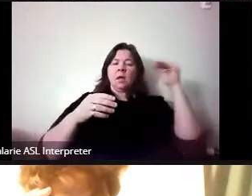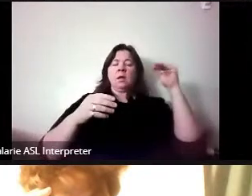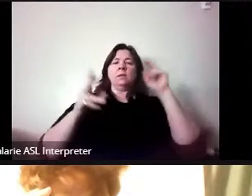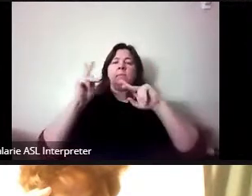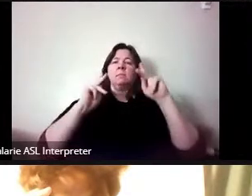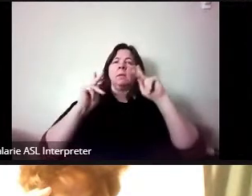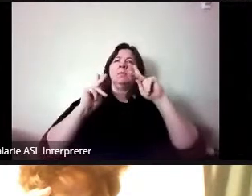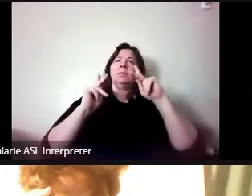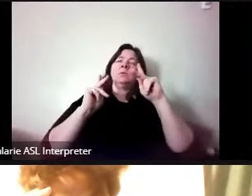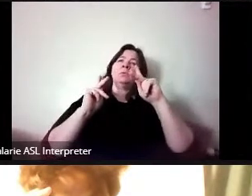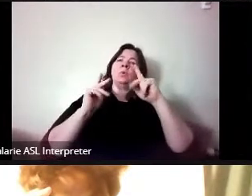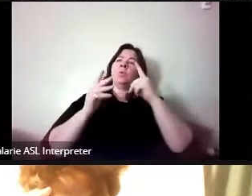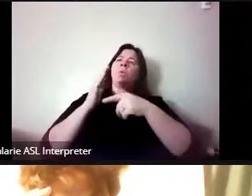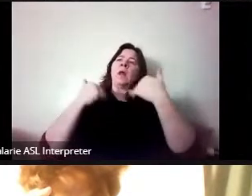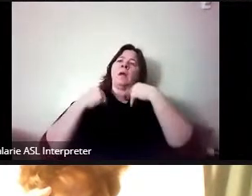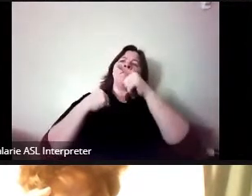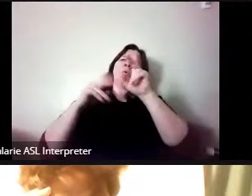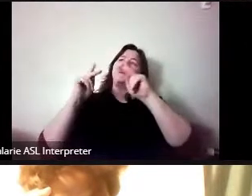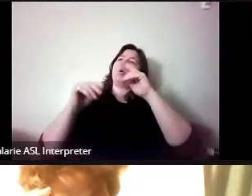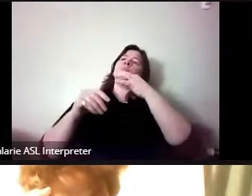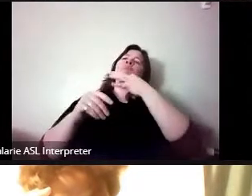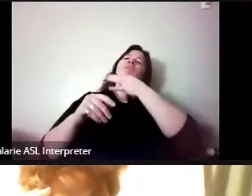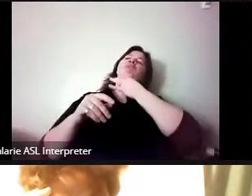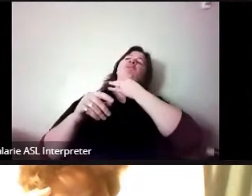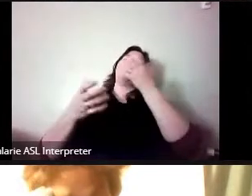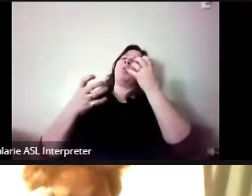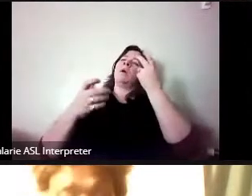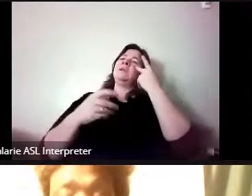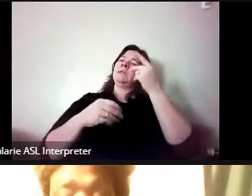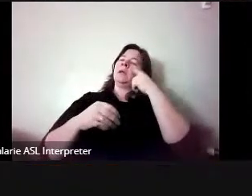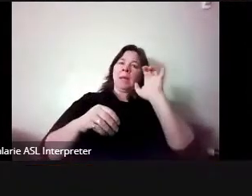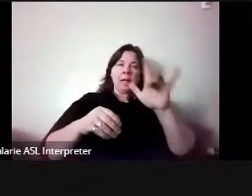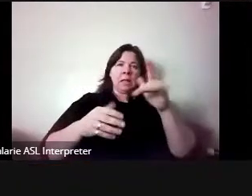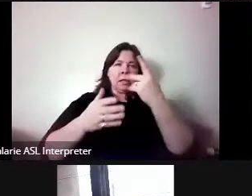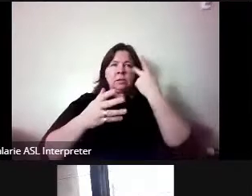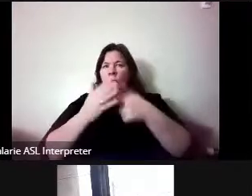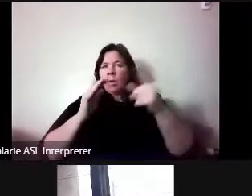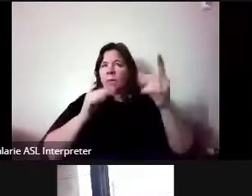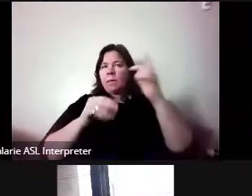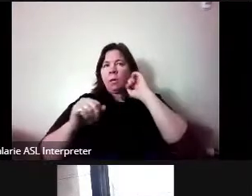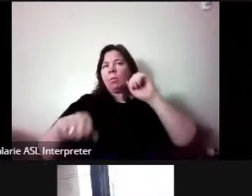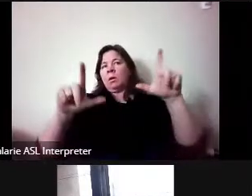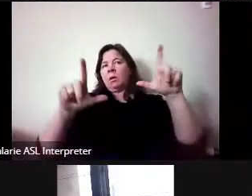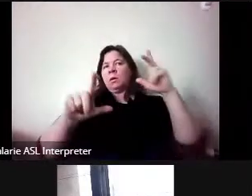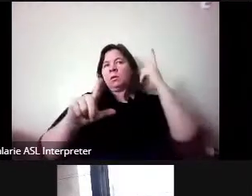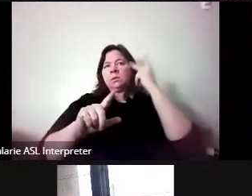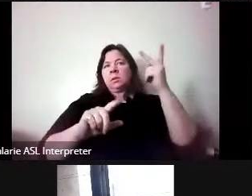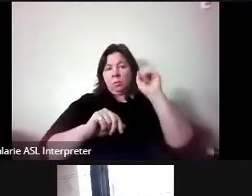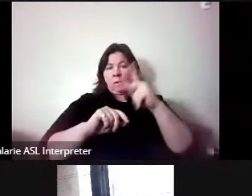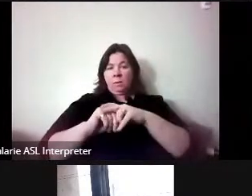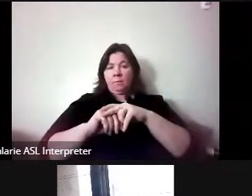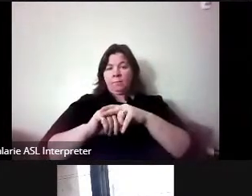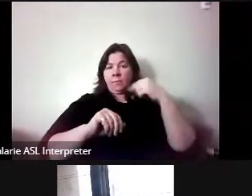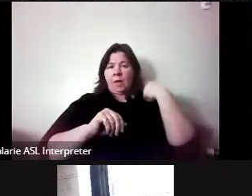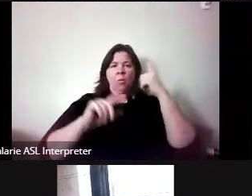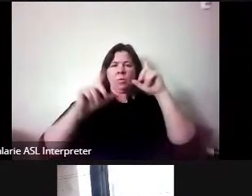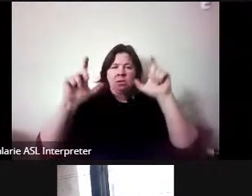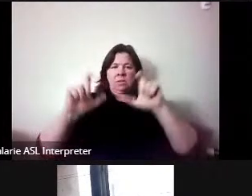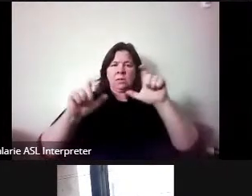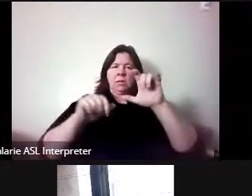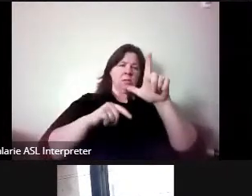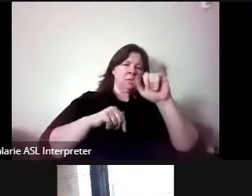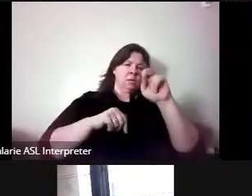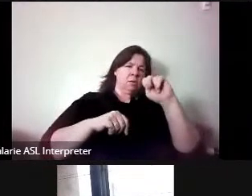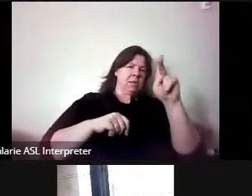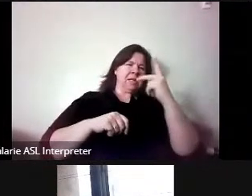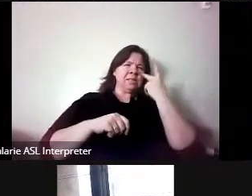make sure that you click on that link to see what they're getting, you know, what they will see. I always test the links to see what